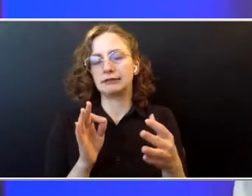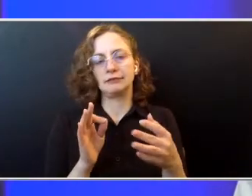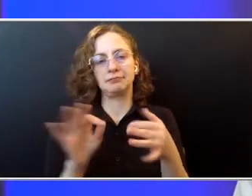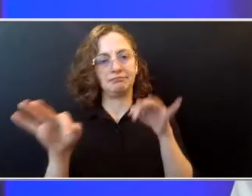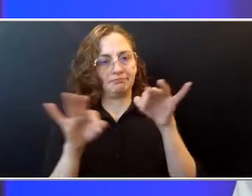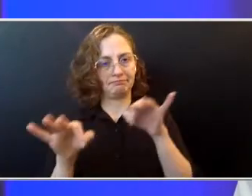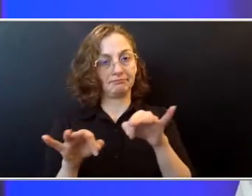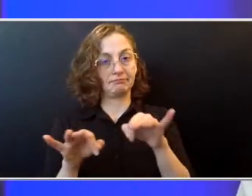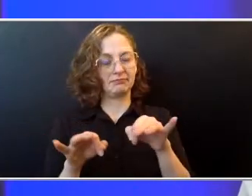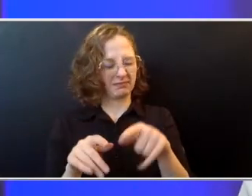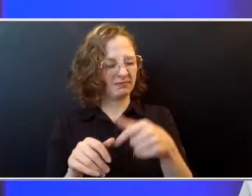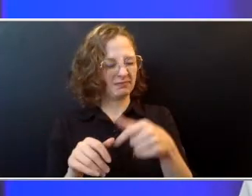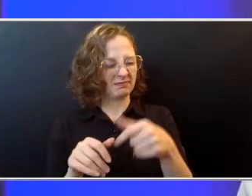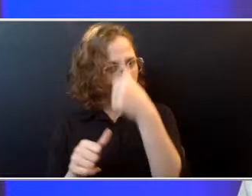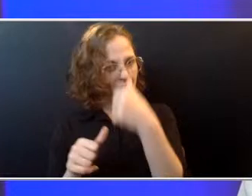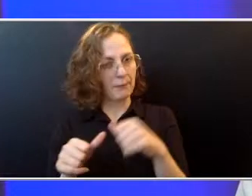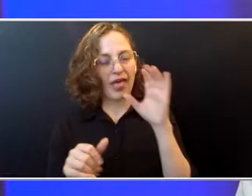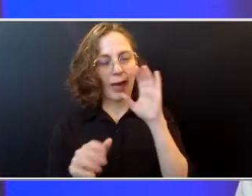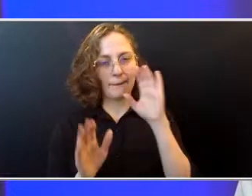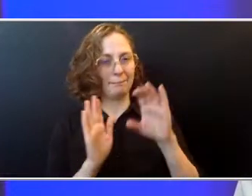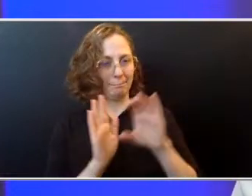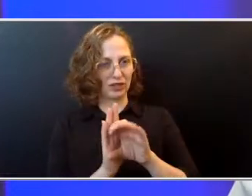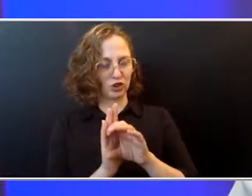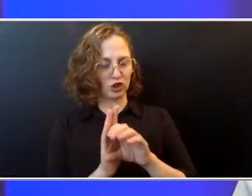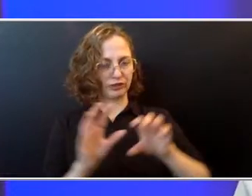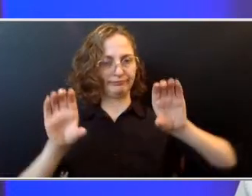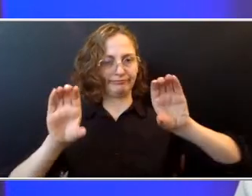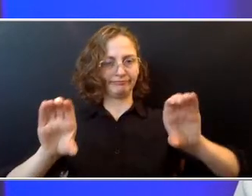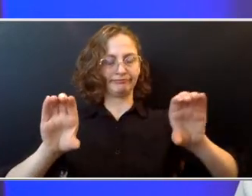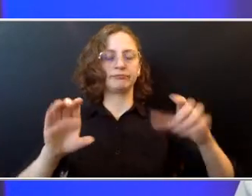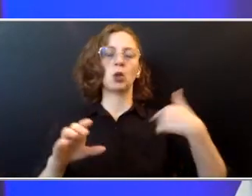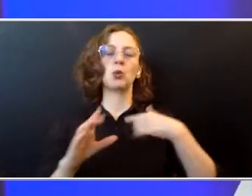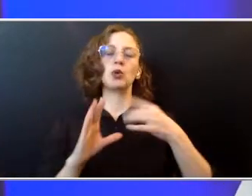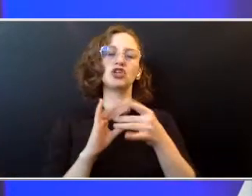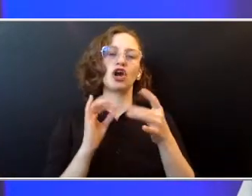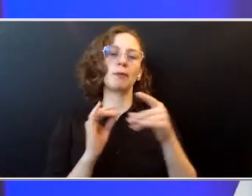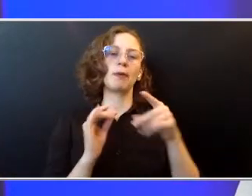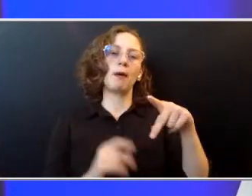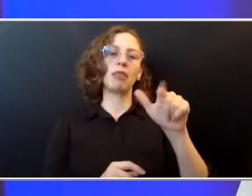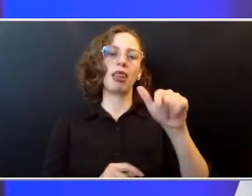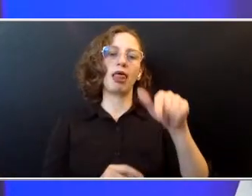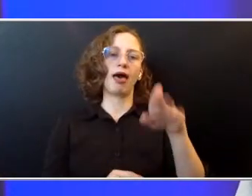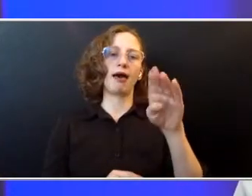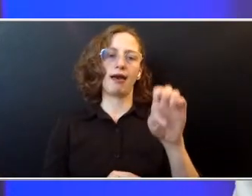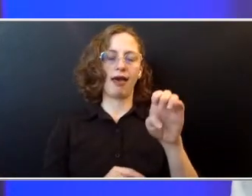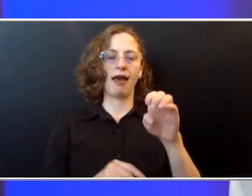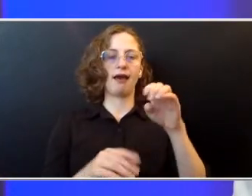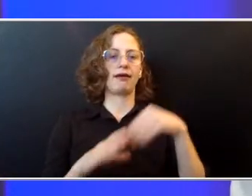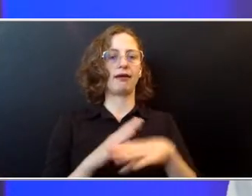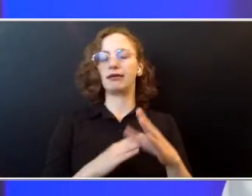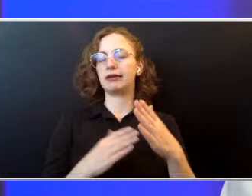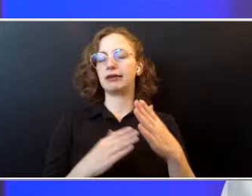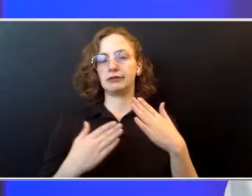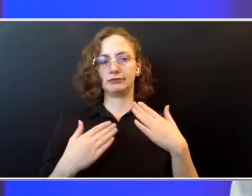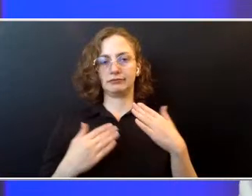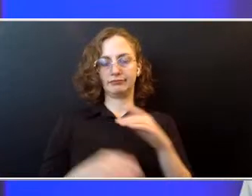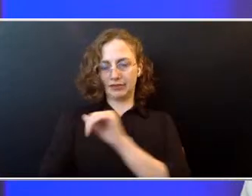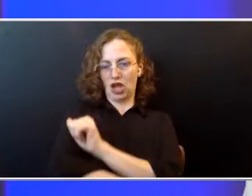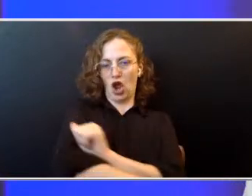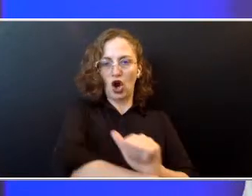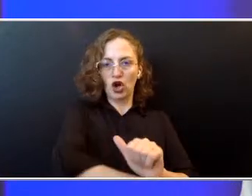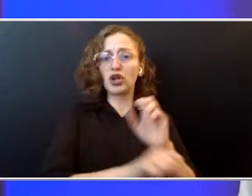We talk about plaque buildup in arteries, and these arteries are throughout your body. They can be in your heart, in the arteries in your neck, in your